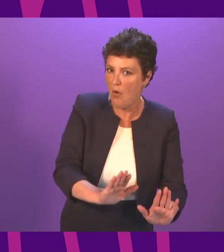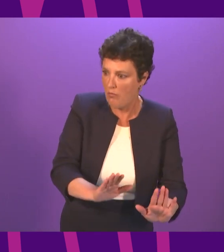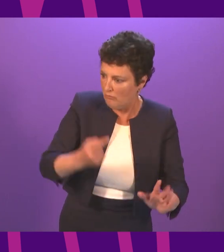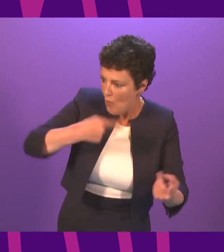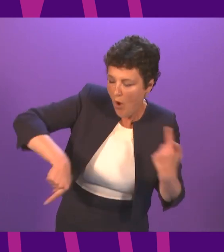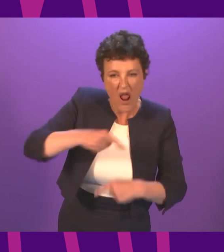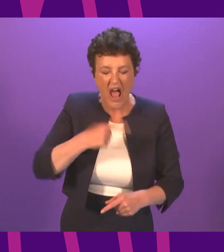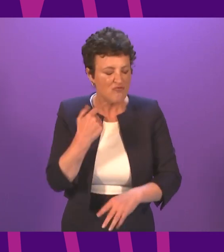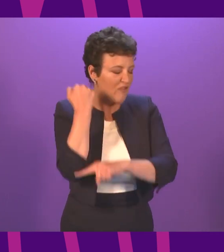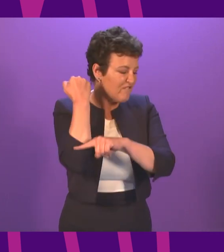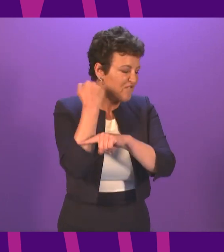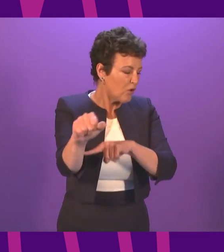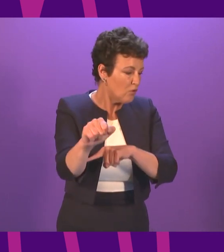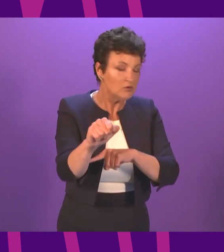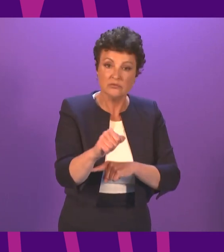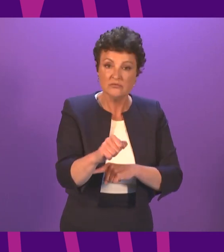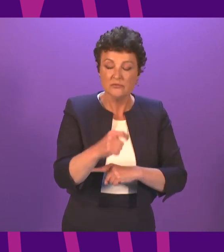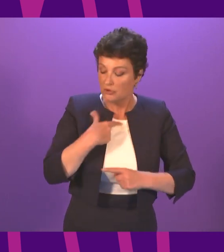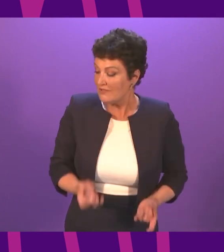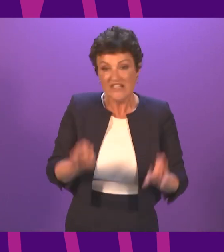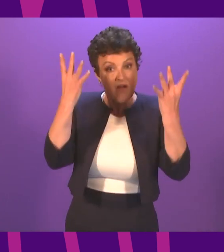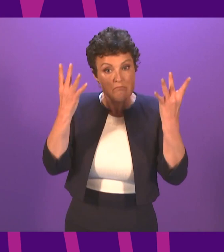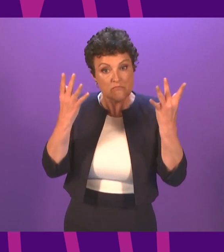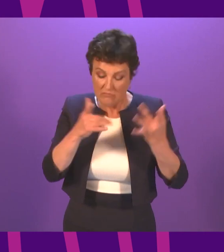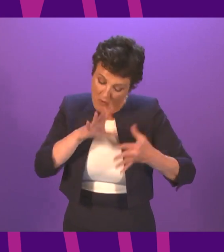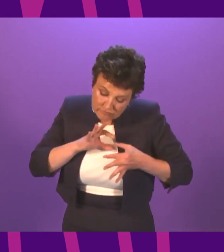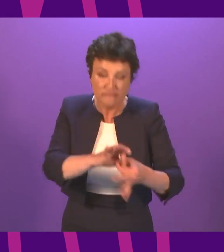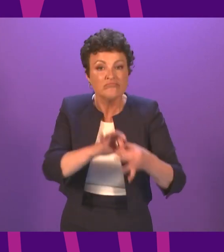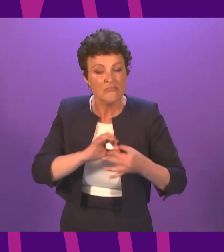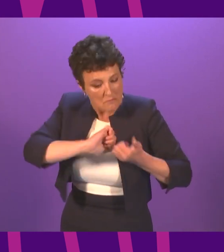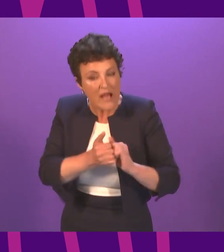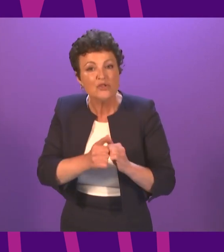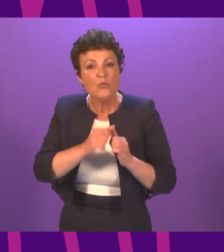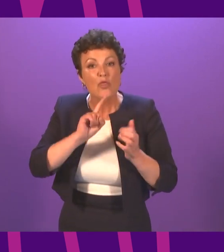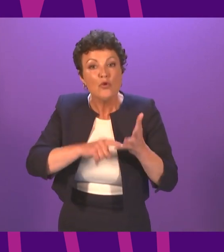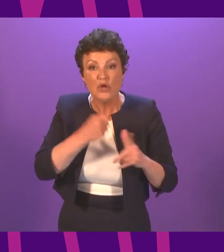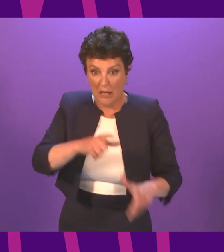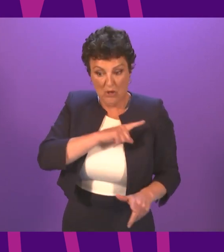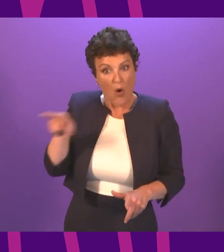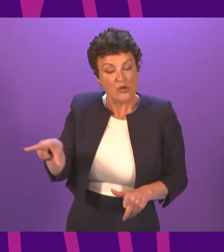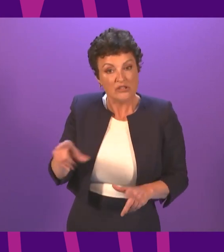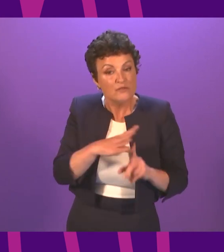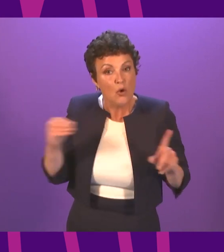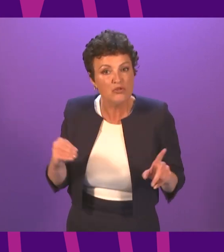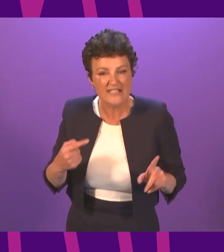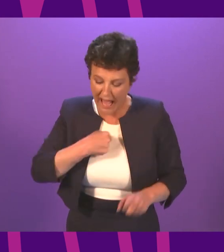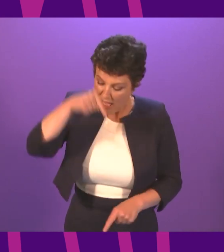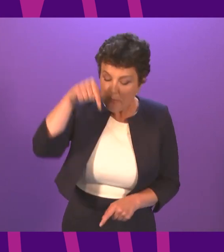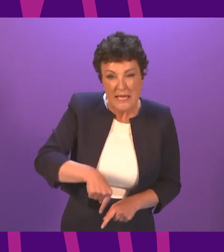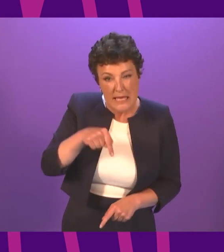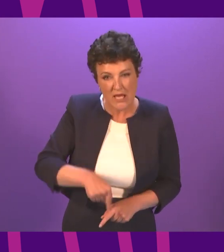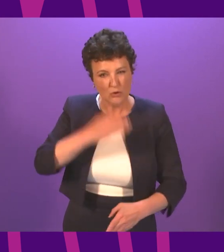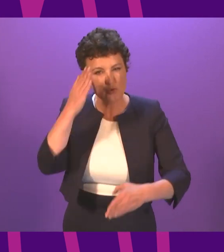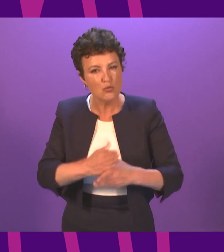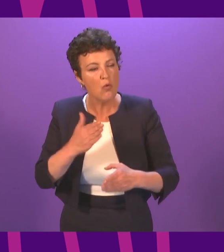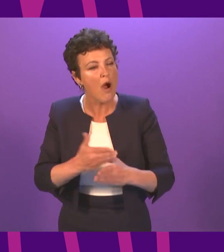refuse to walk away from a partnership of peoples of the UK because of the Conservatives. I am here to work for a